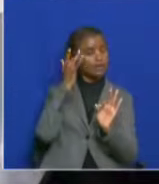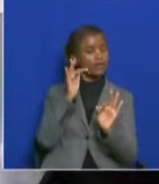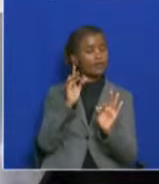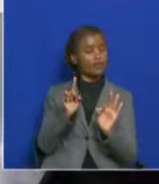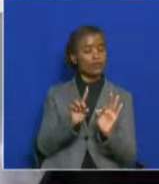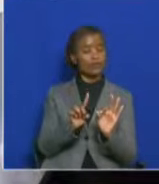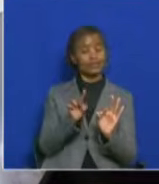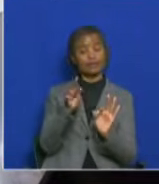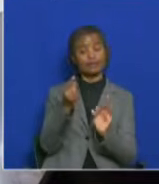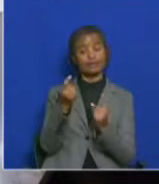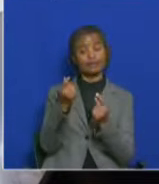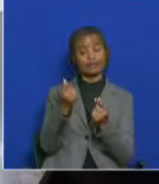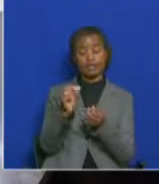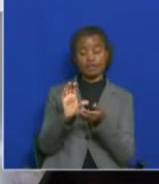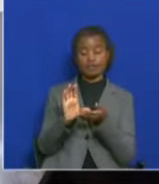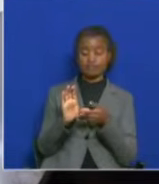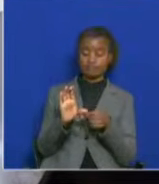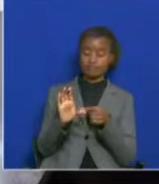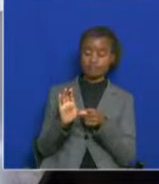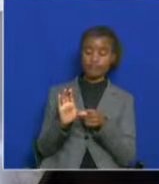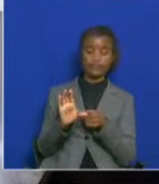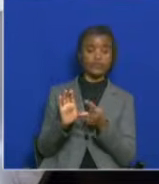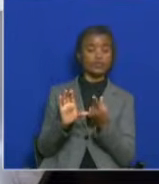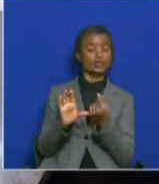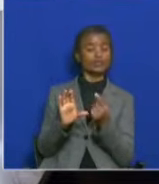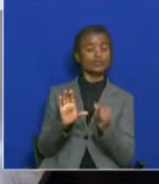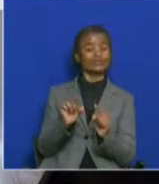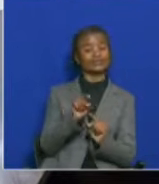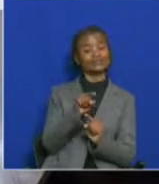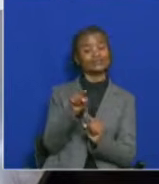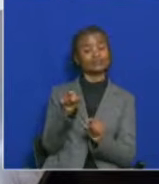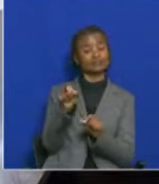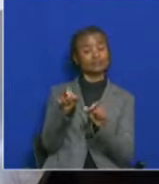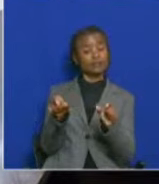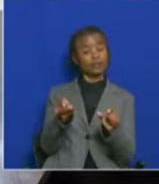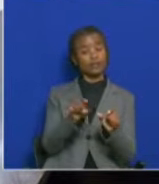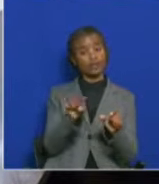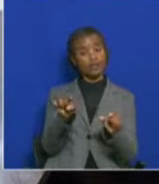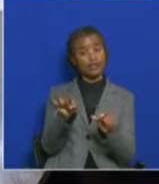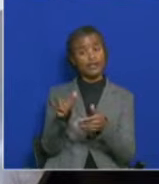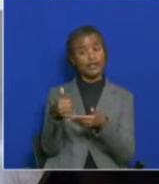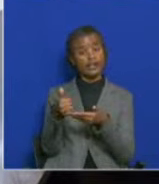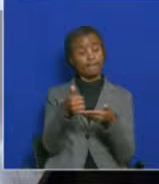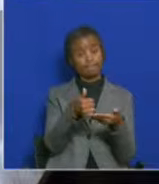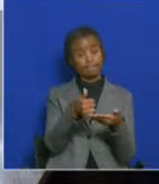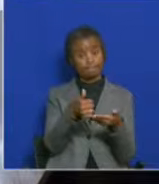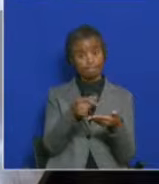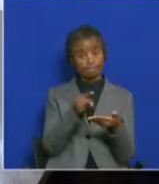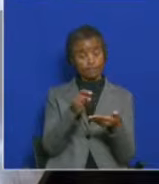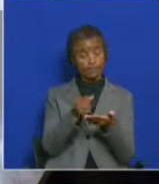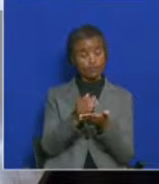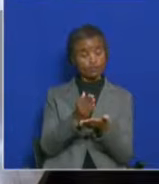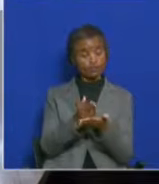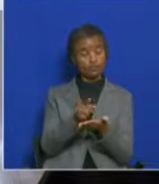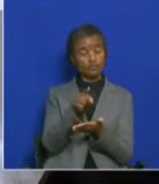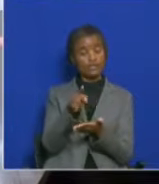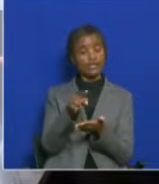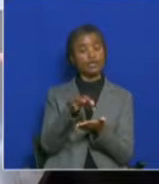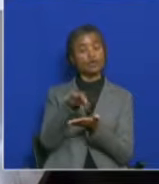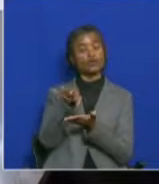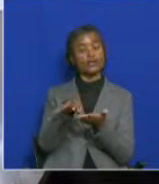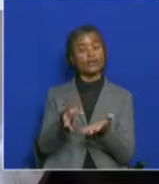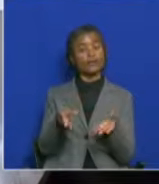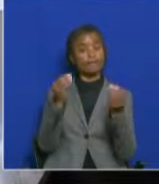such parties who assisted in the securing of the deal. So when you